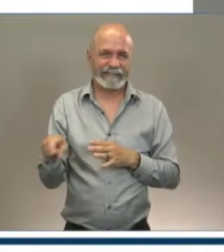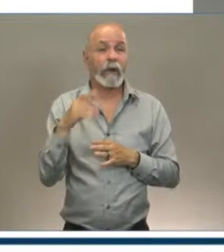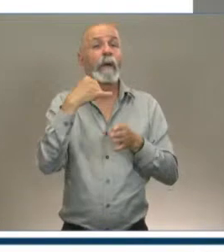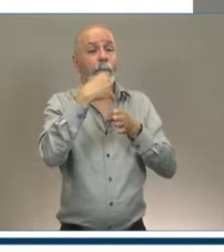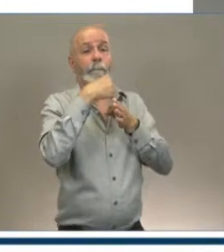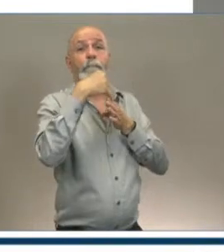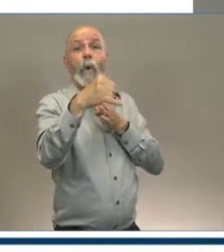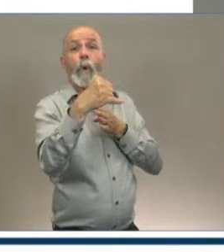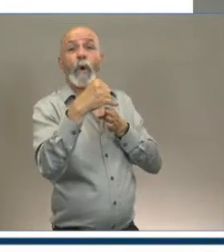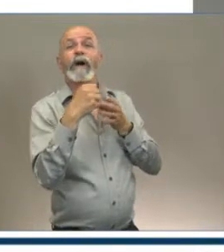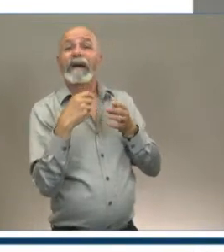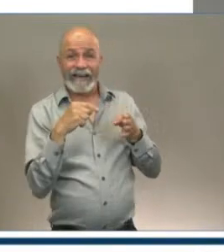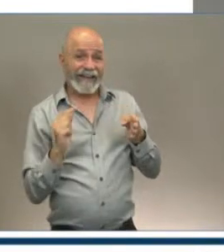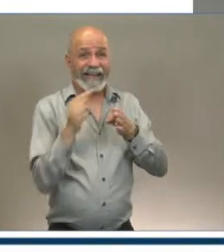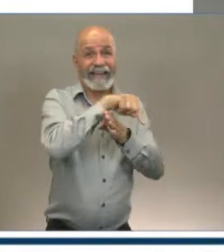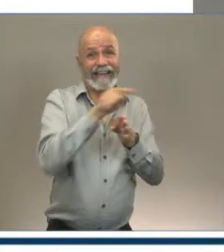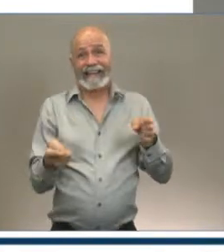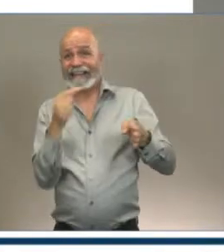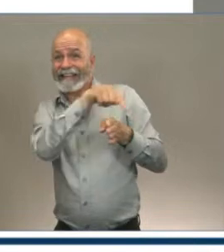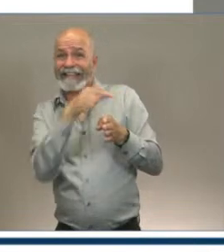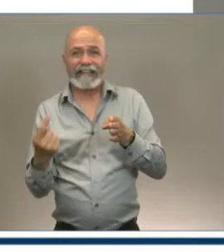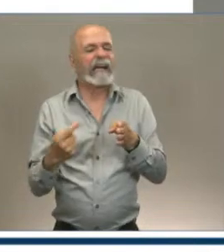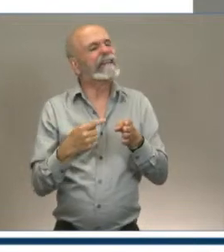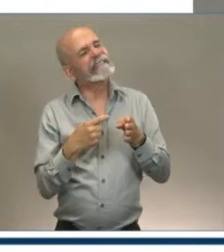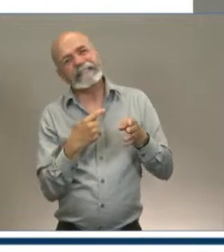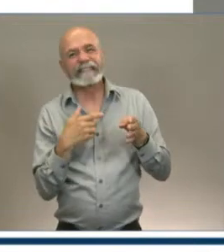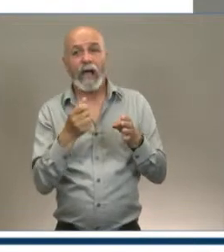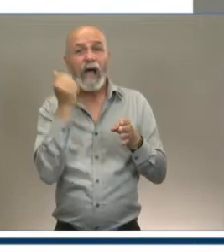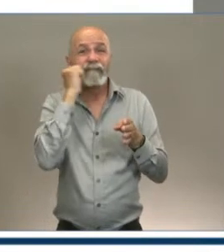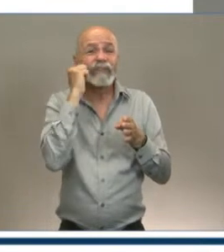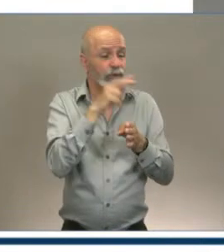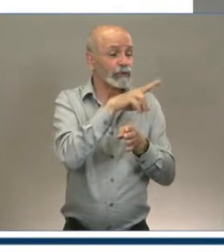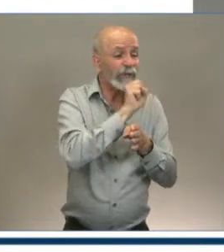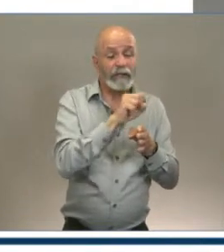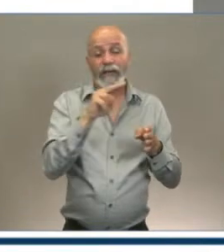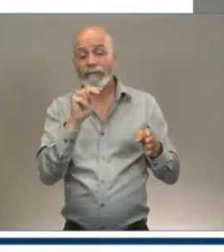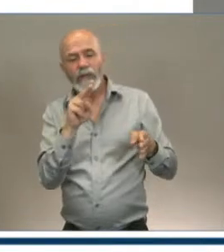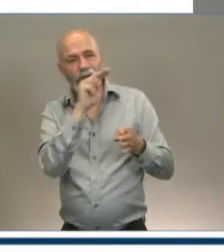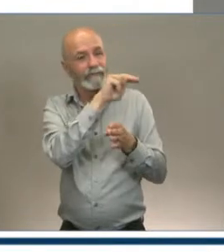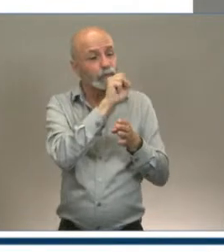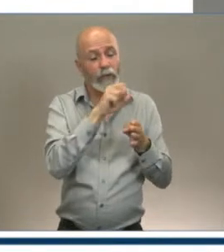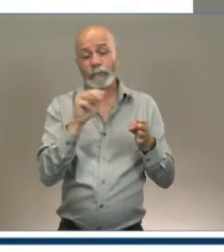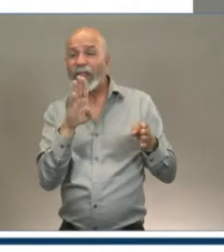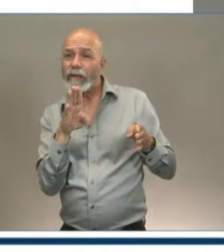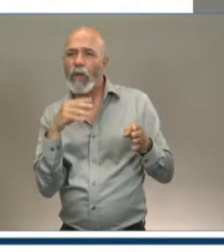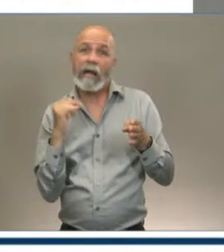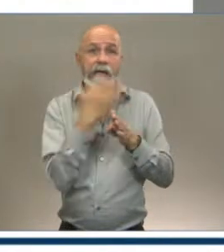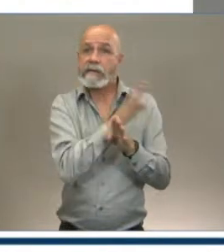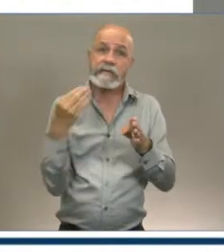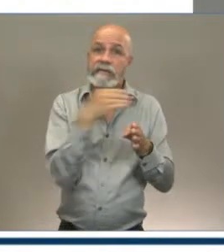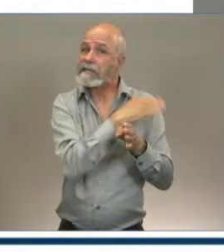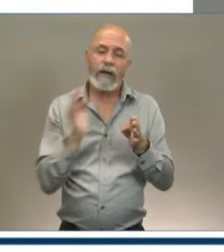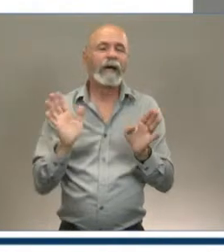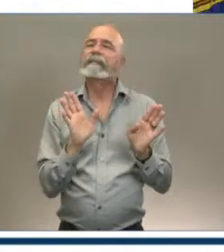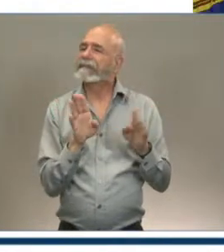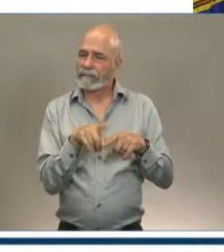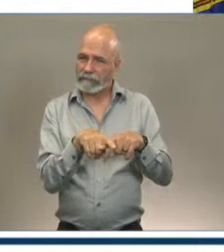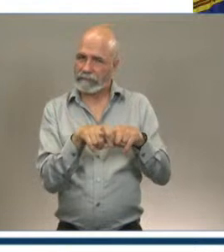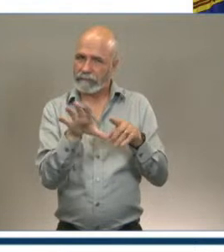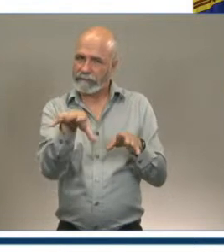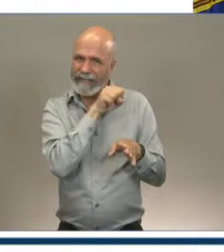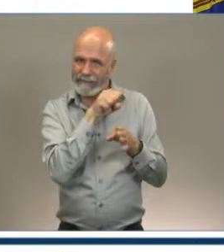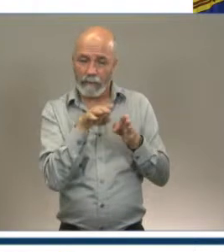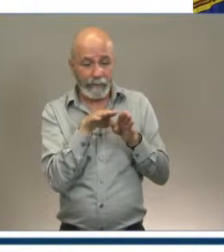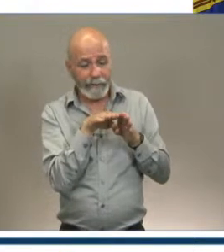are the things that you can start to think about how we relax those, but in a very slow, incremental way. Go ahead, Paul, with your